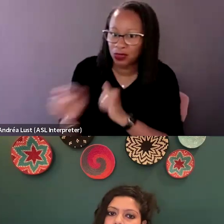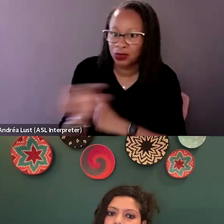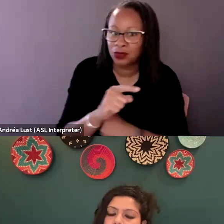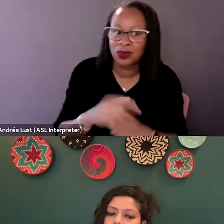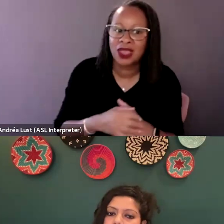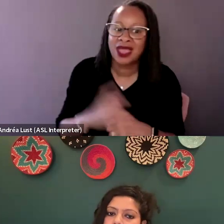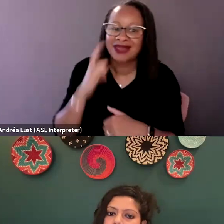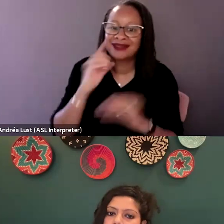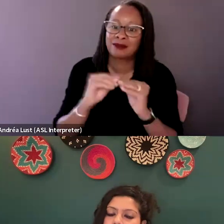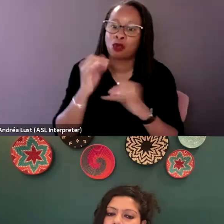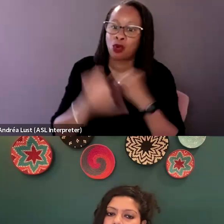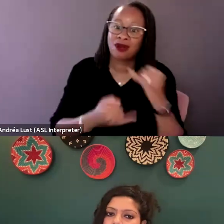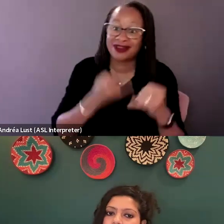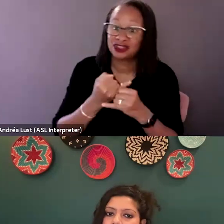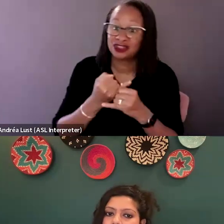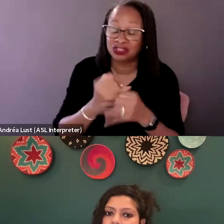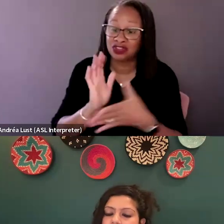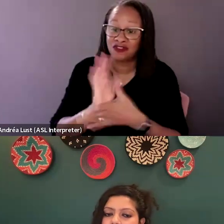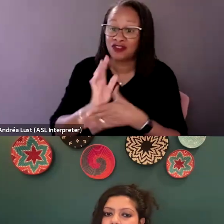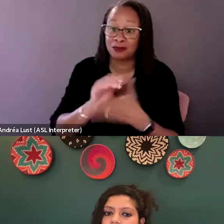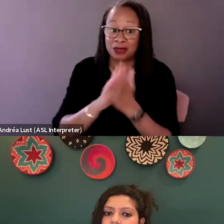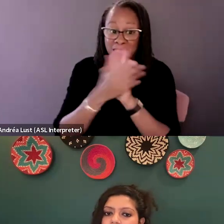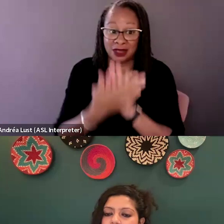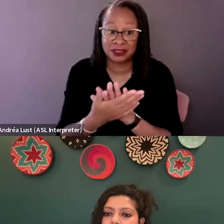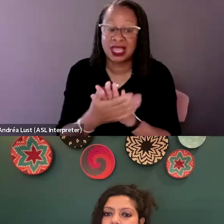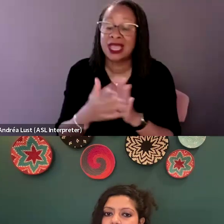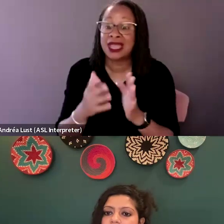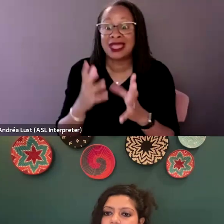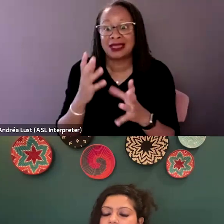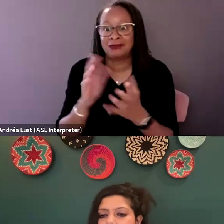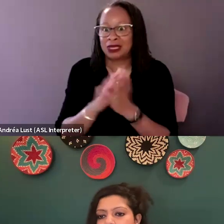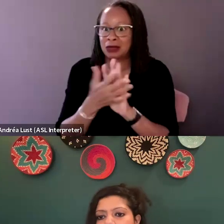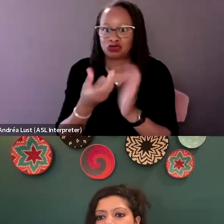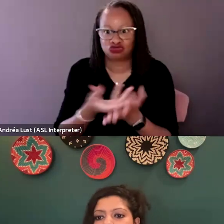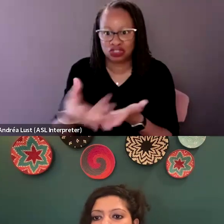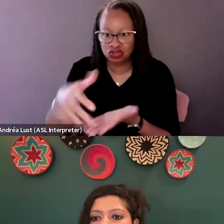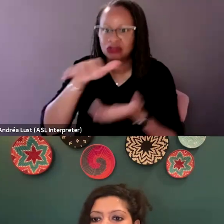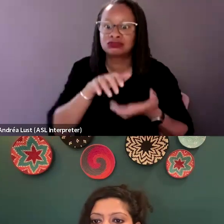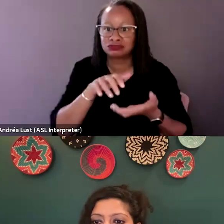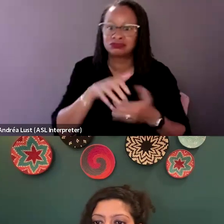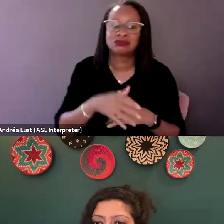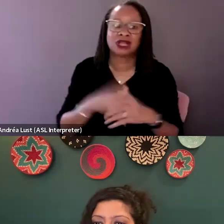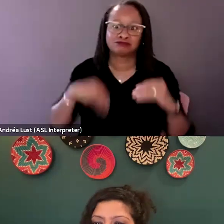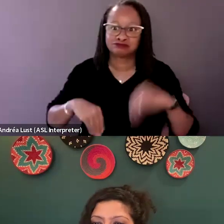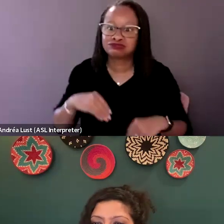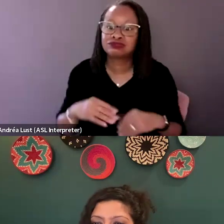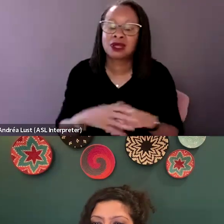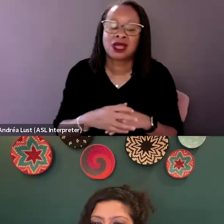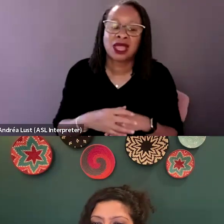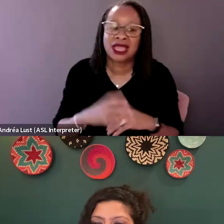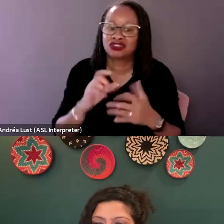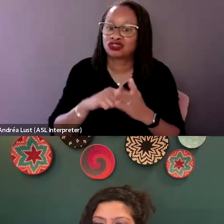And I don't have a very optimistic outlook on this front, but I think